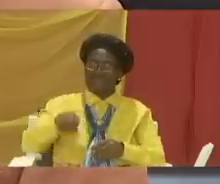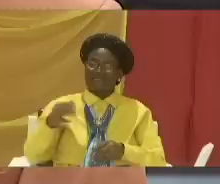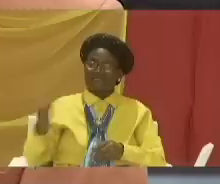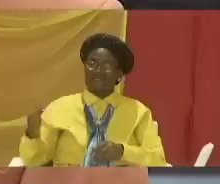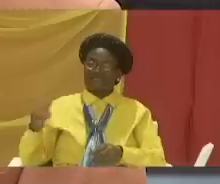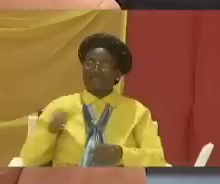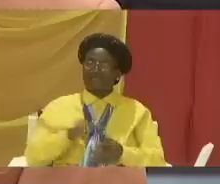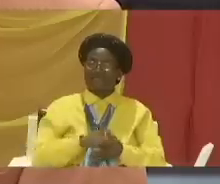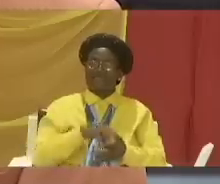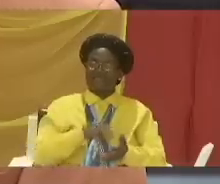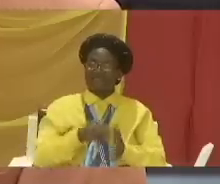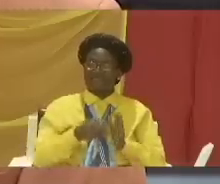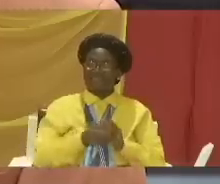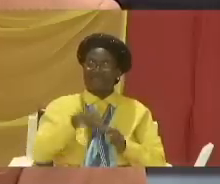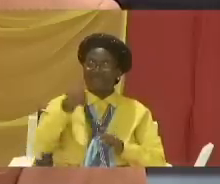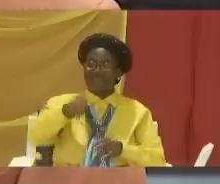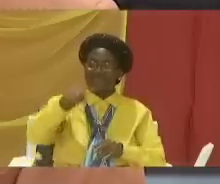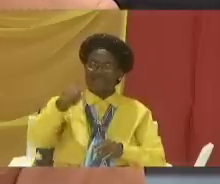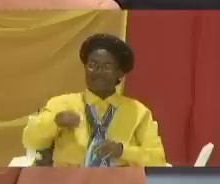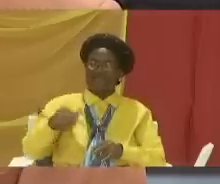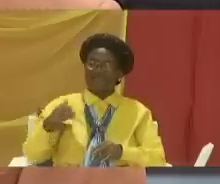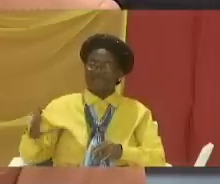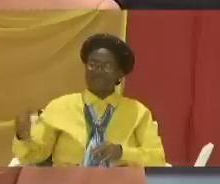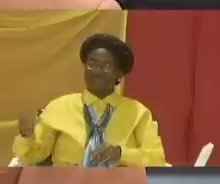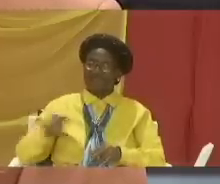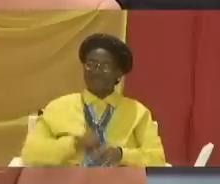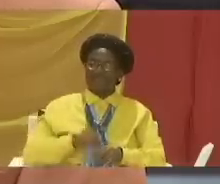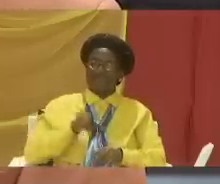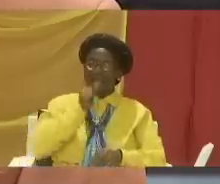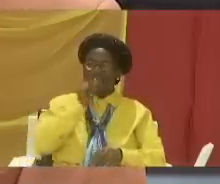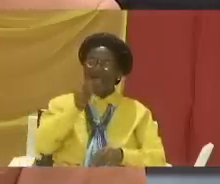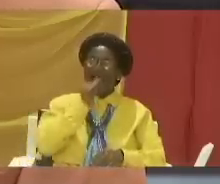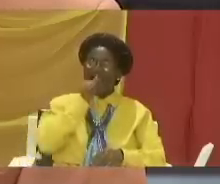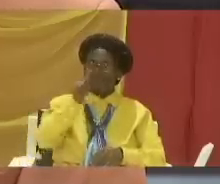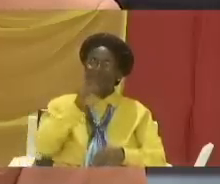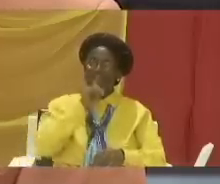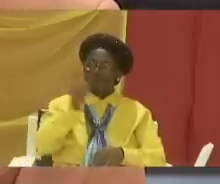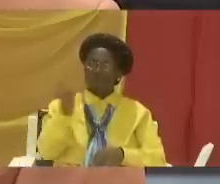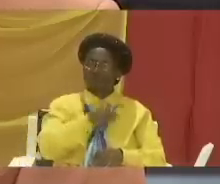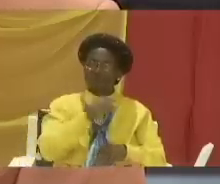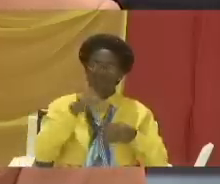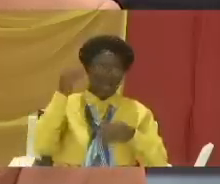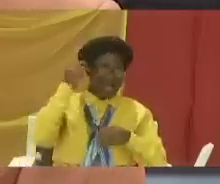I'm sure you had the testimony of